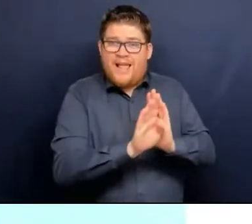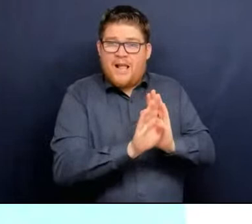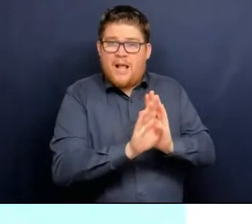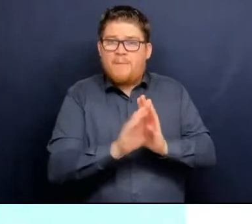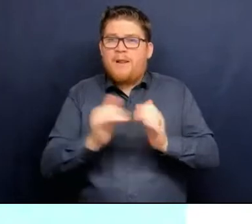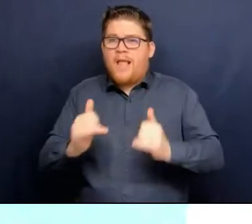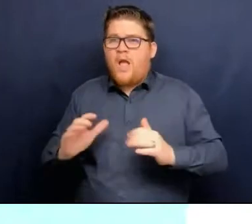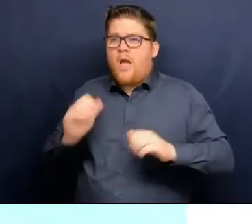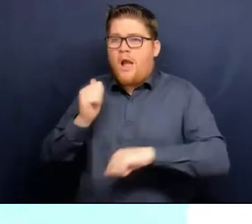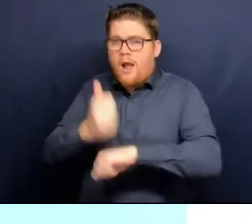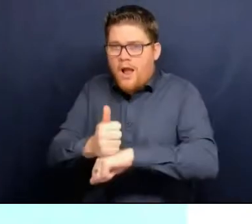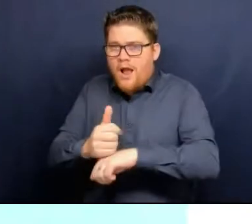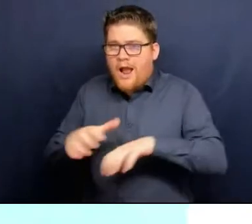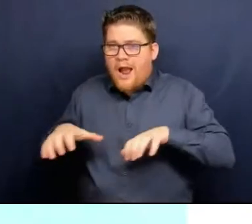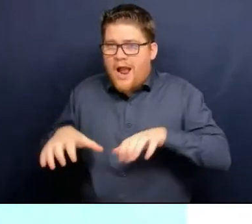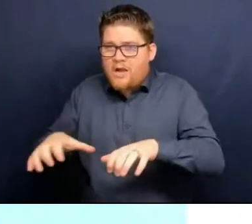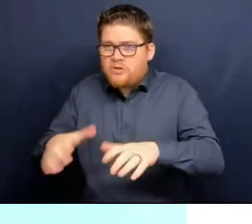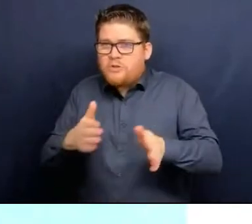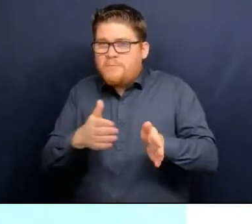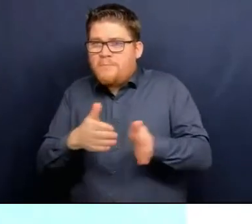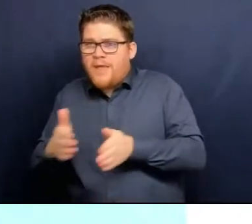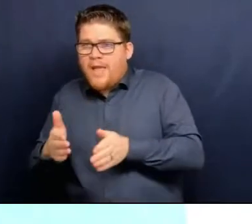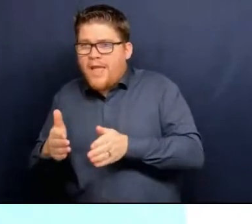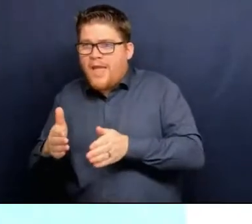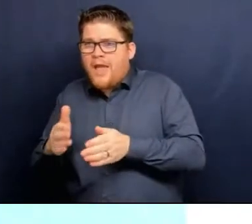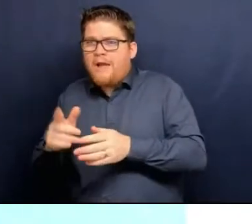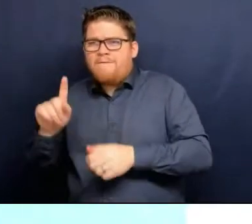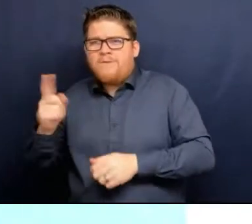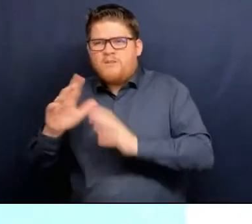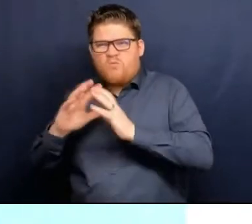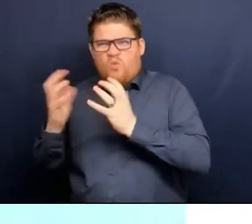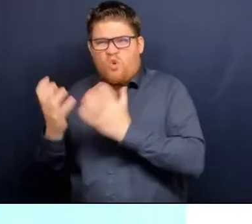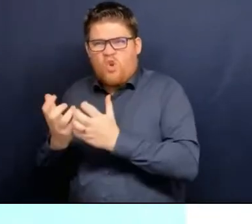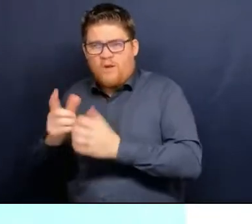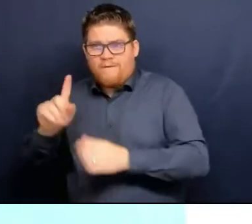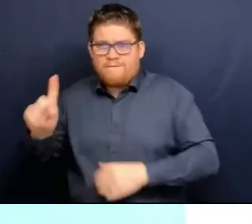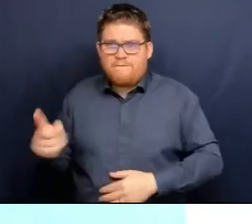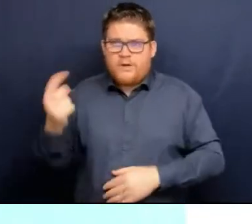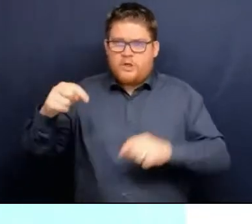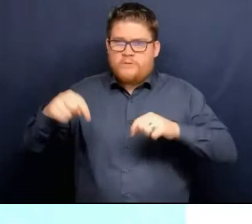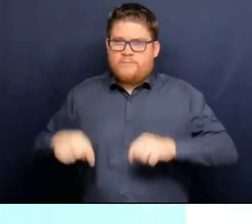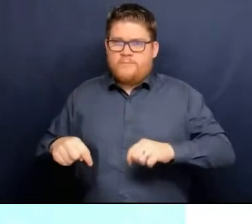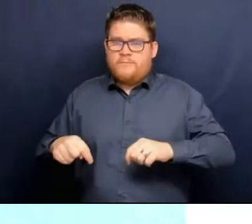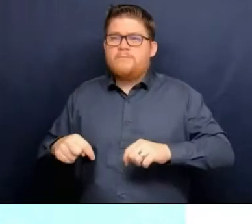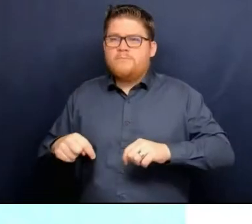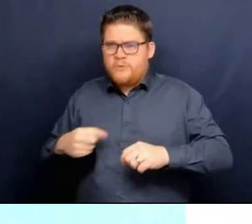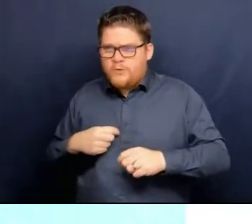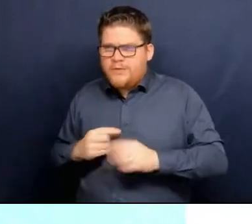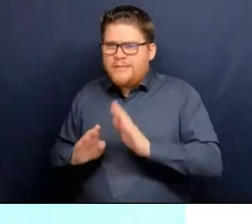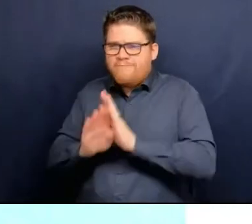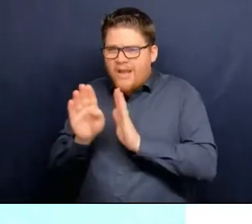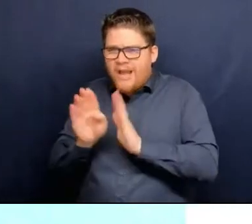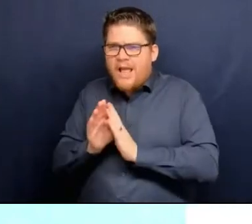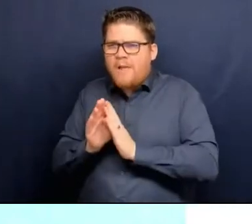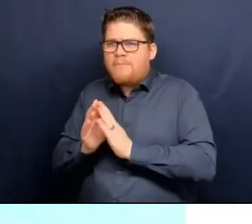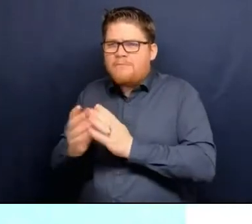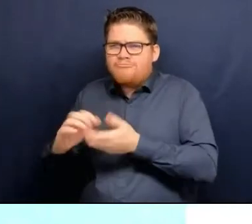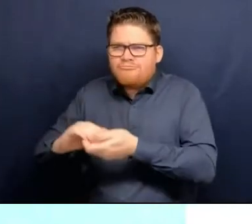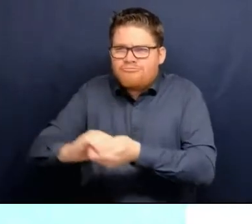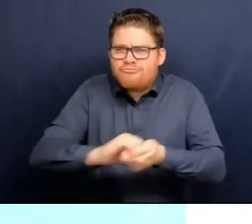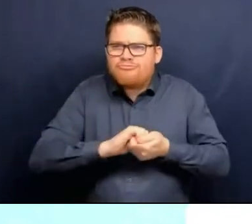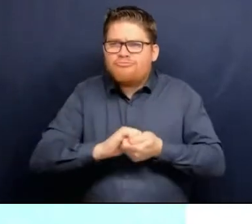Columbia. It was built in consultation and cooperation with Indigenous peoples. It